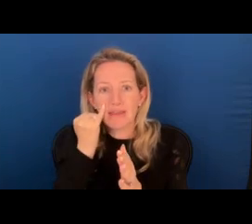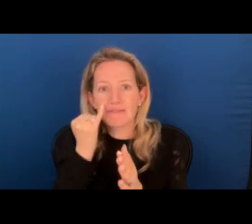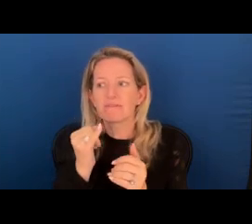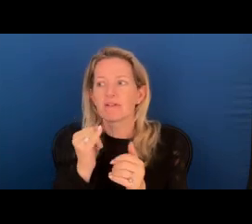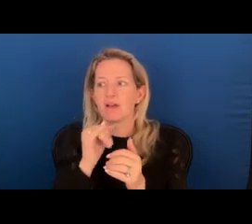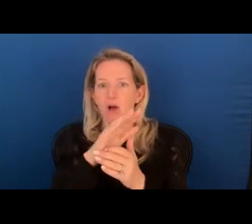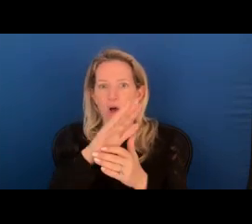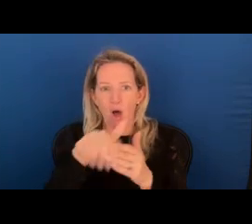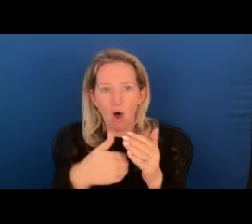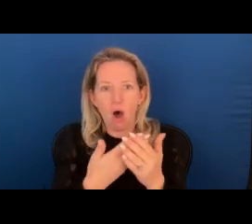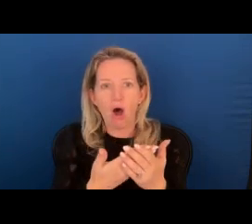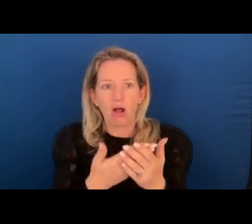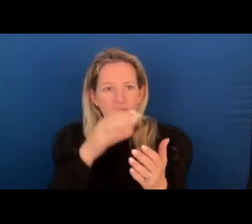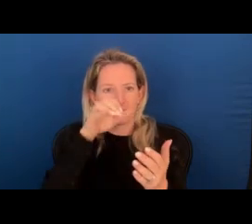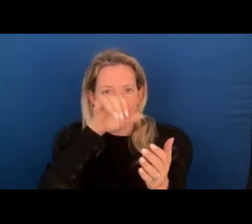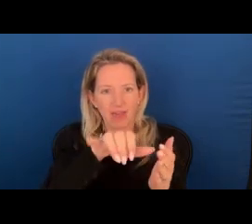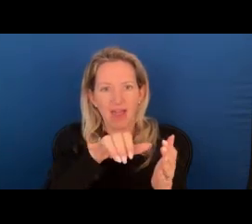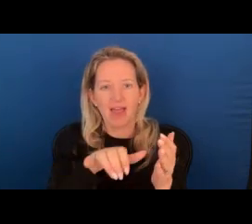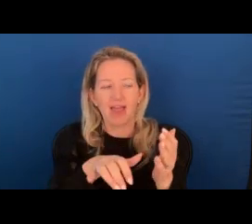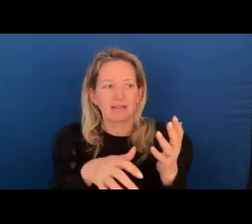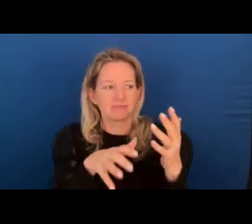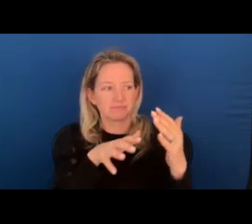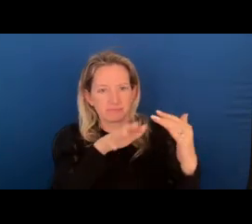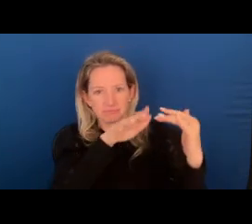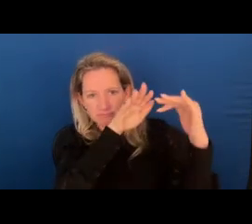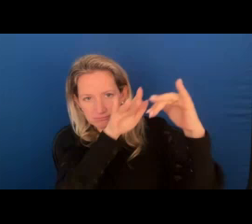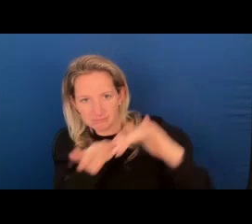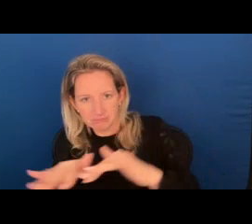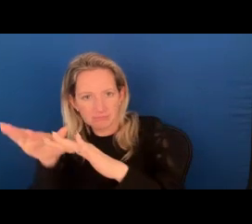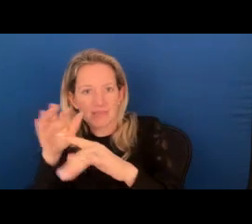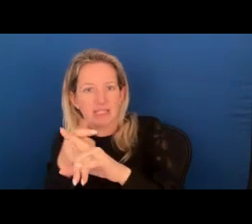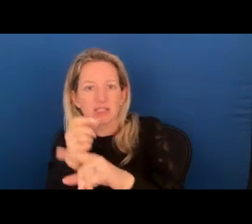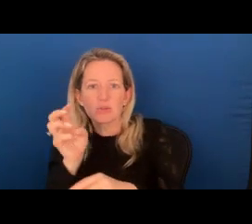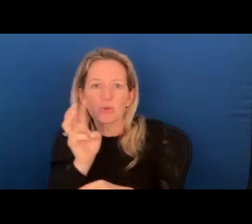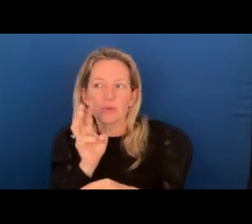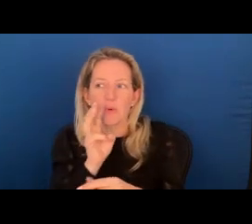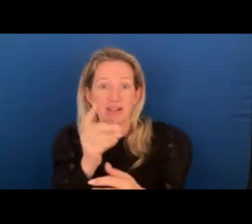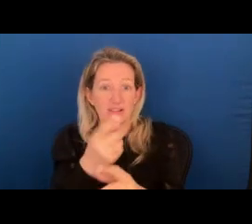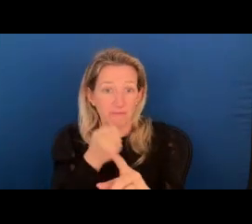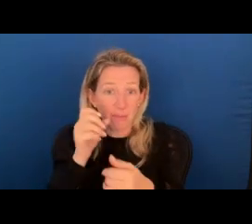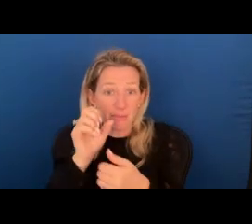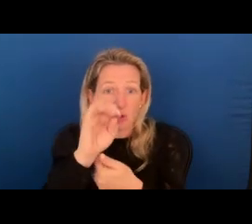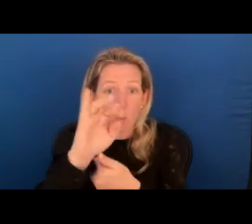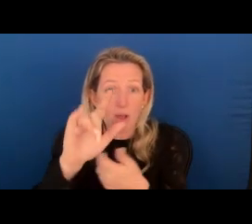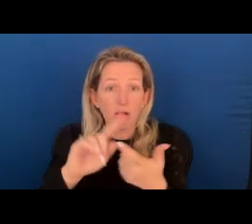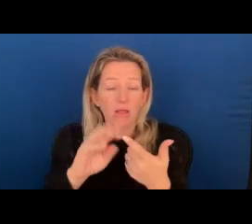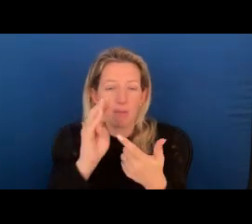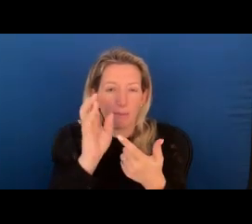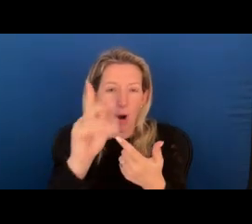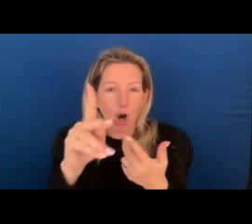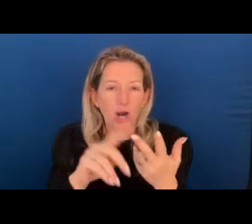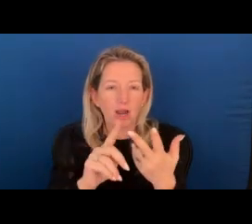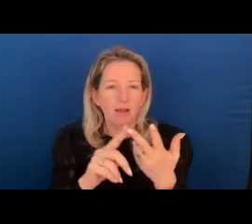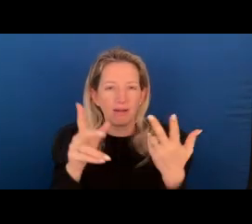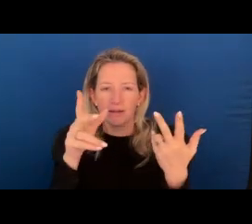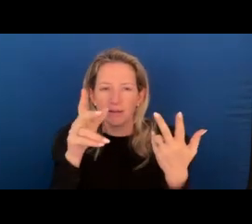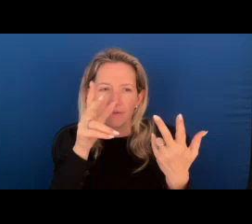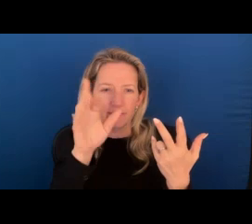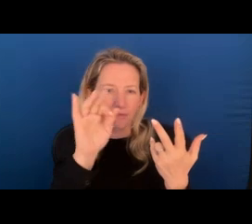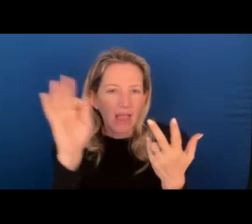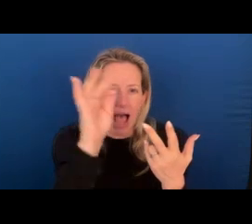ecosystem is going into the water and creating water, is it coming from the flies? Is it coming from the soil? Is it coming from the bark? Where in the terrestrial ecosystem is the